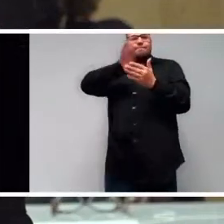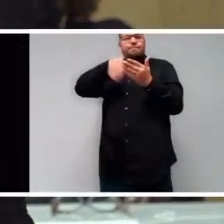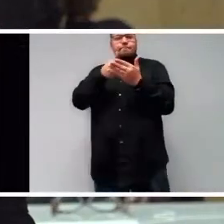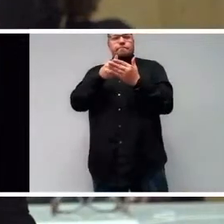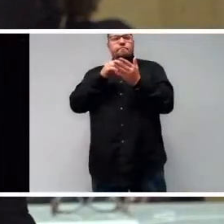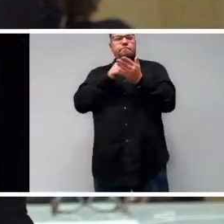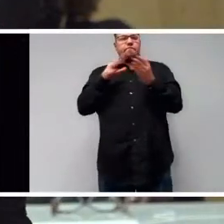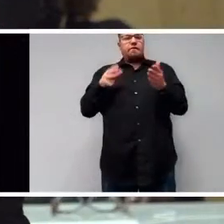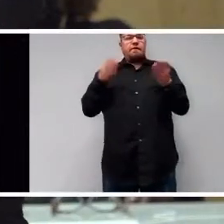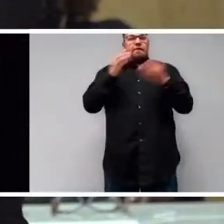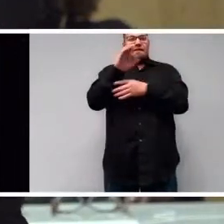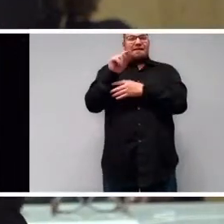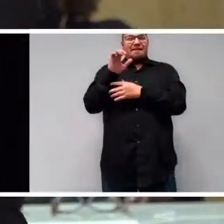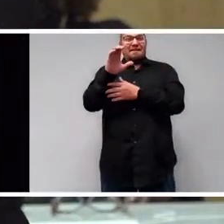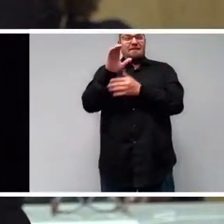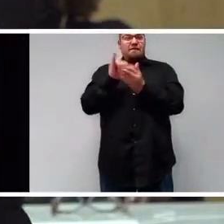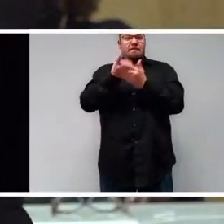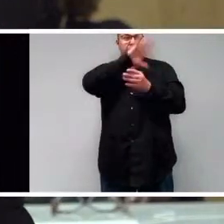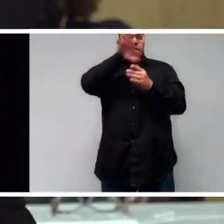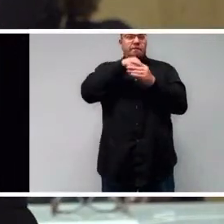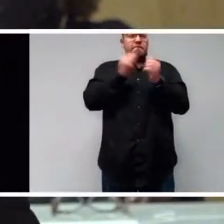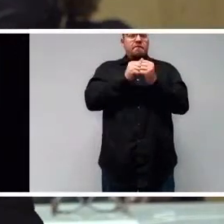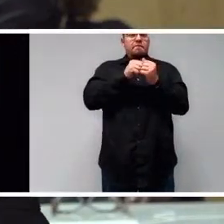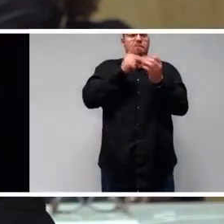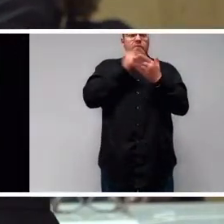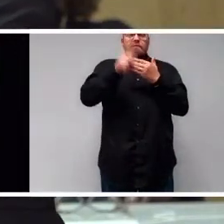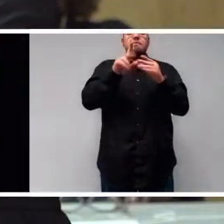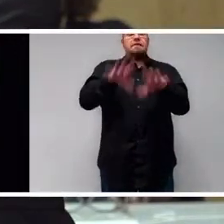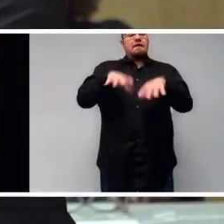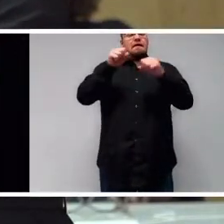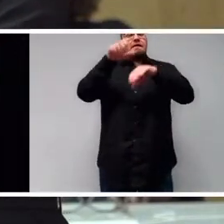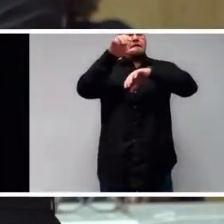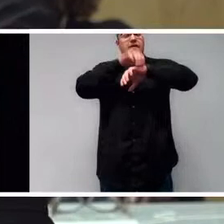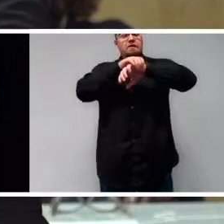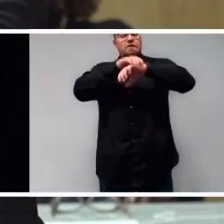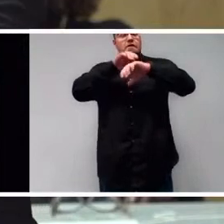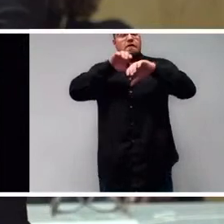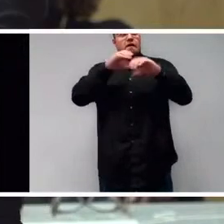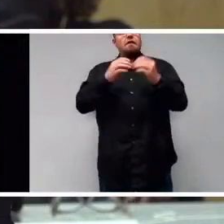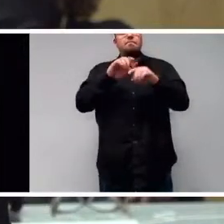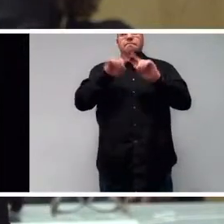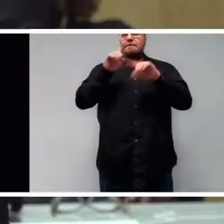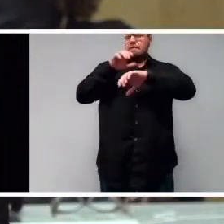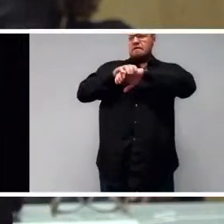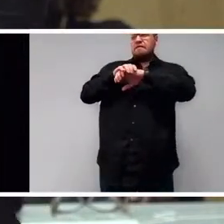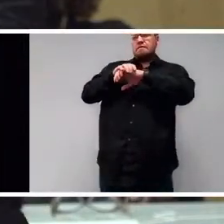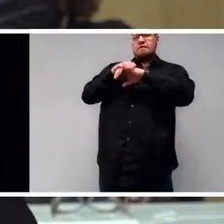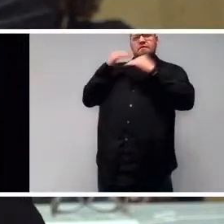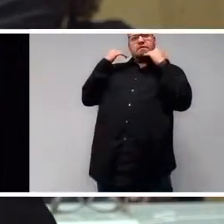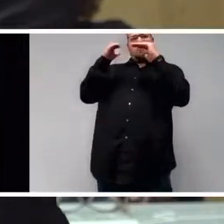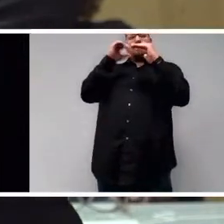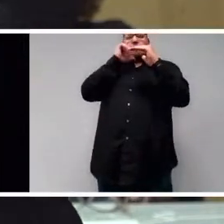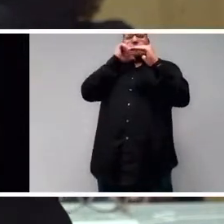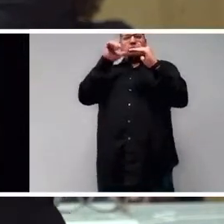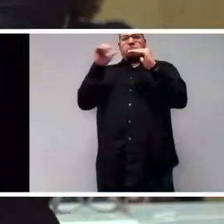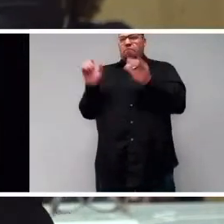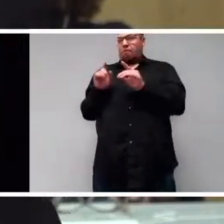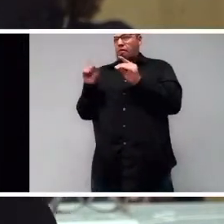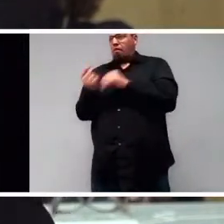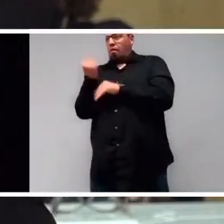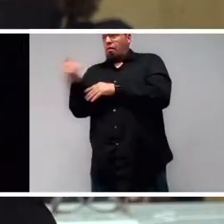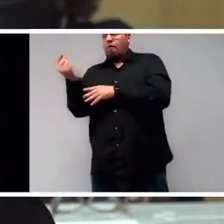of their program, take their English class here with us, but their English standards are not taught in isolation. They're not randomly